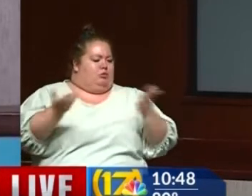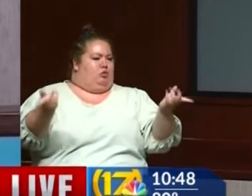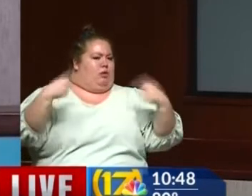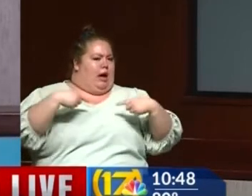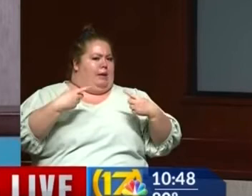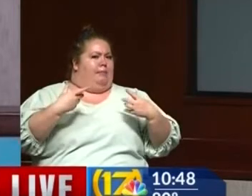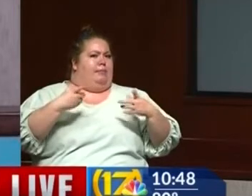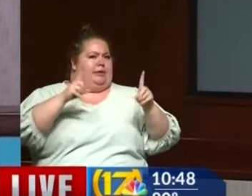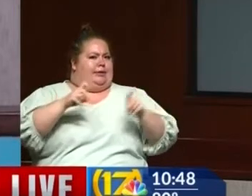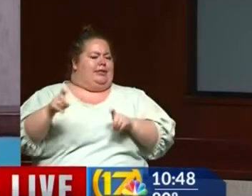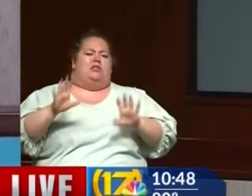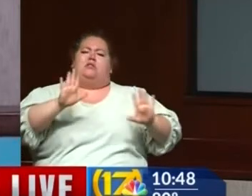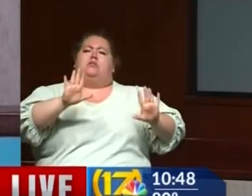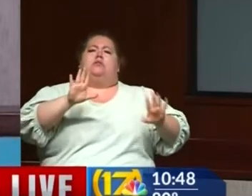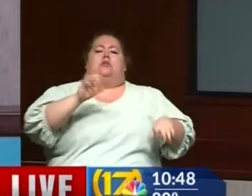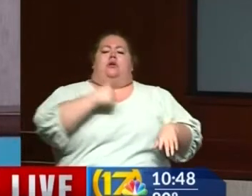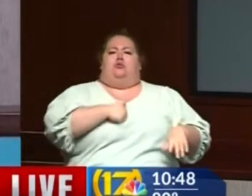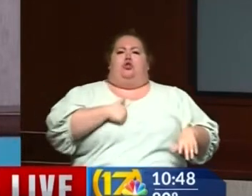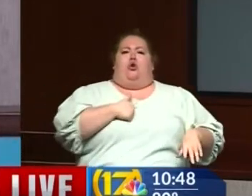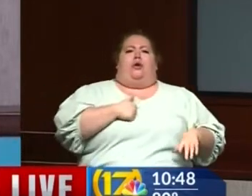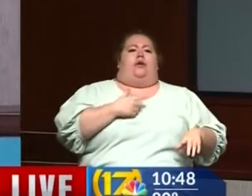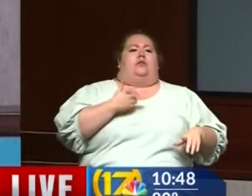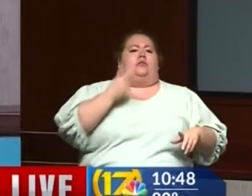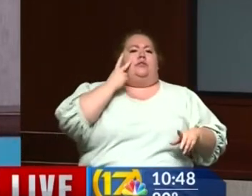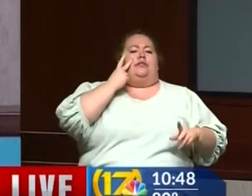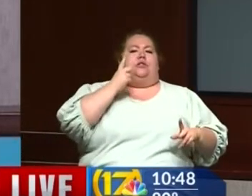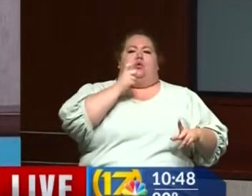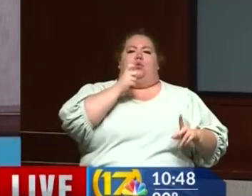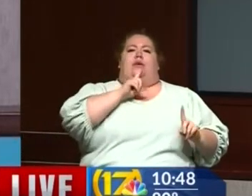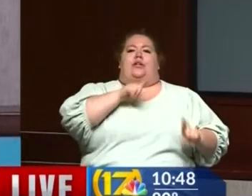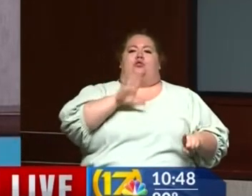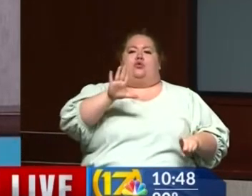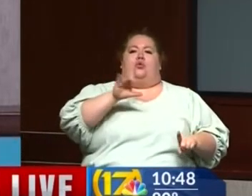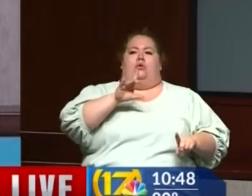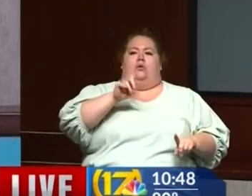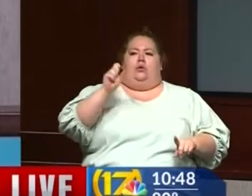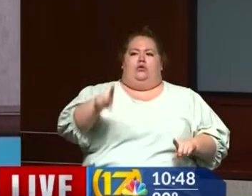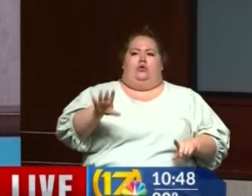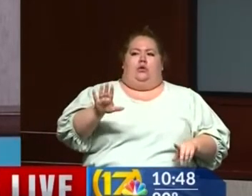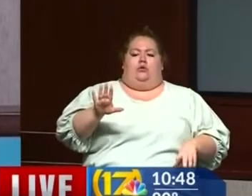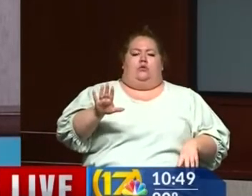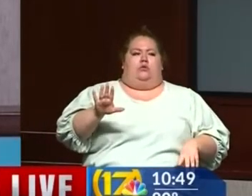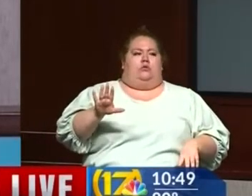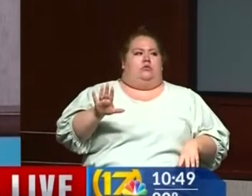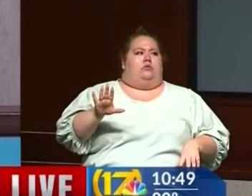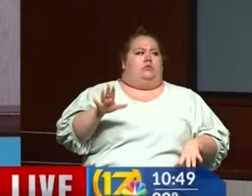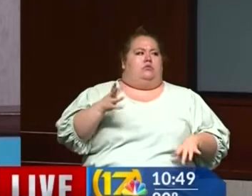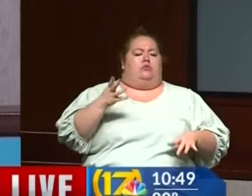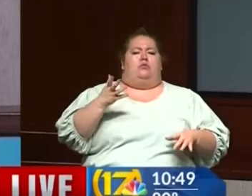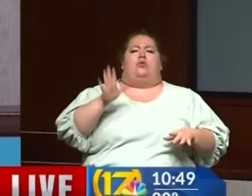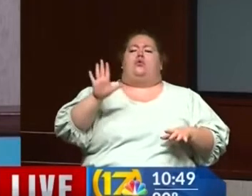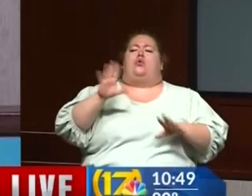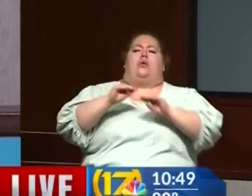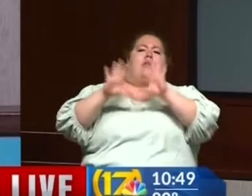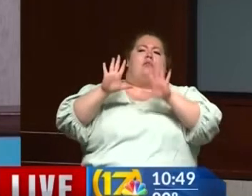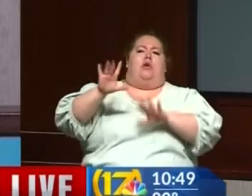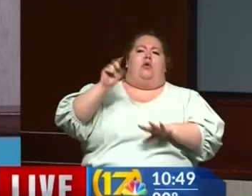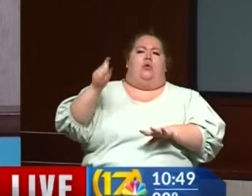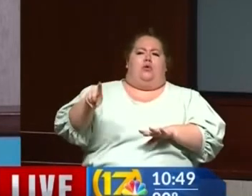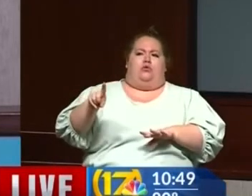Carrie, I think, sorry, we're trying to figure out who's best positioned to answer your question. Like, let me make sure I've got that right. What you're asking